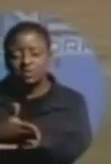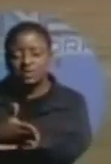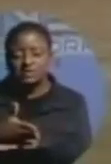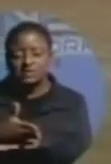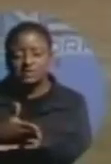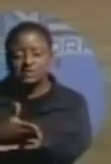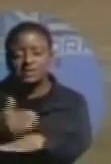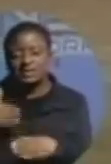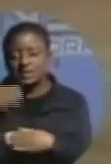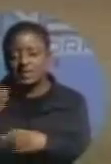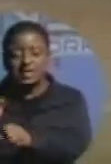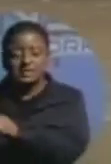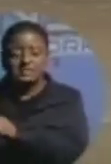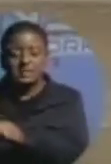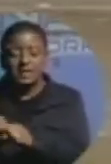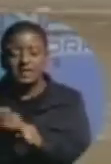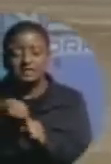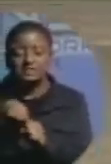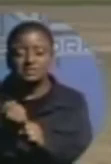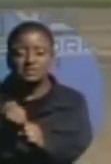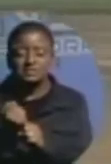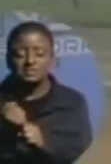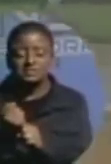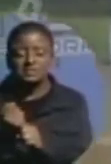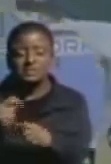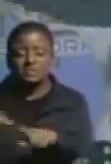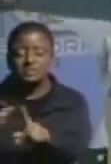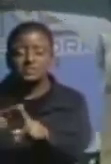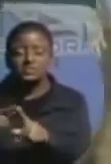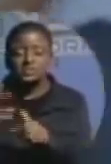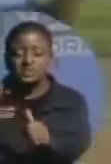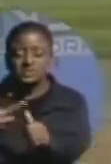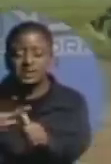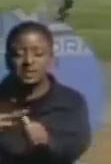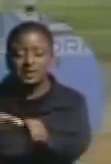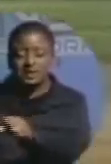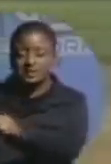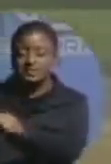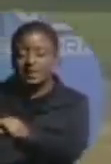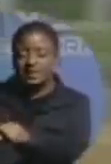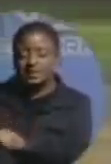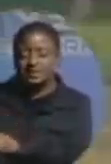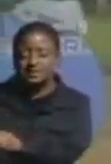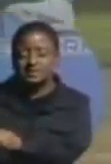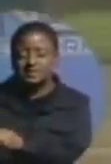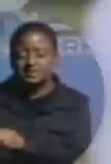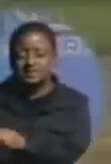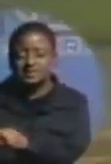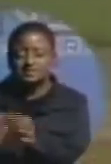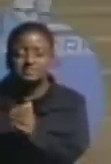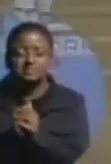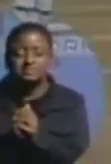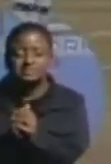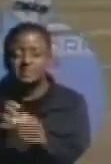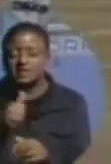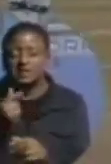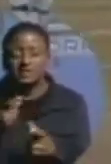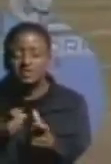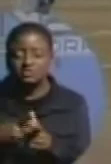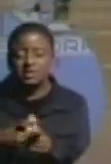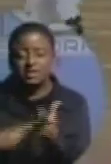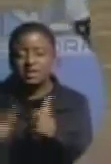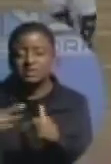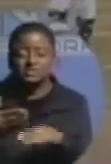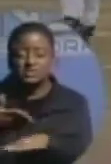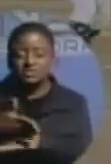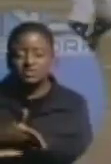batter, a looper to second base, dropped, and another run comes across. Operators